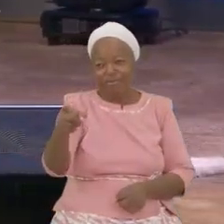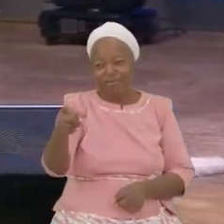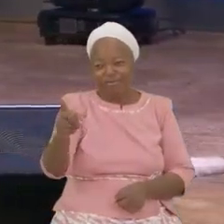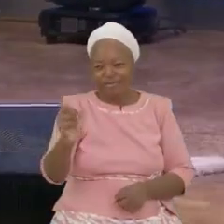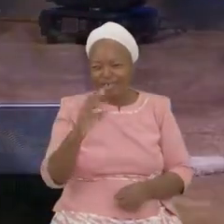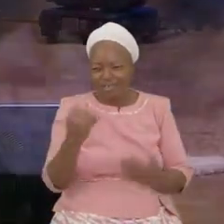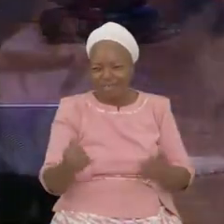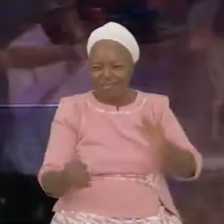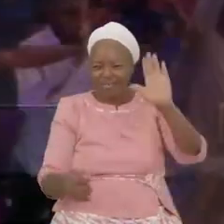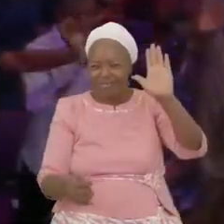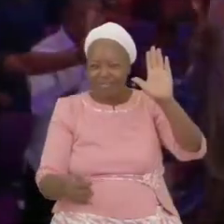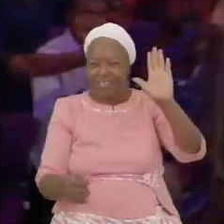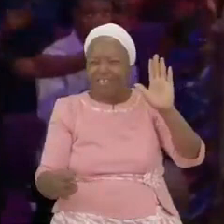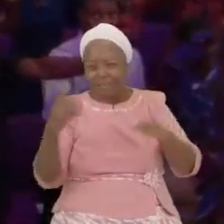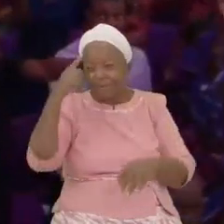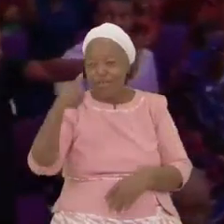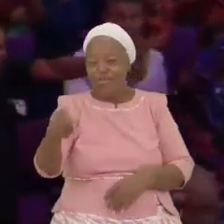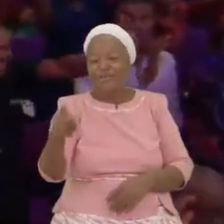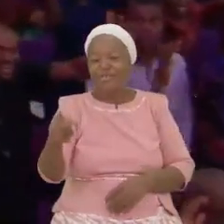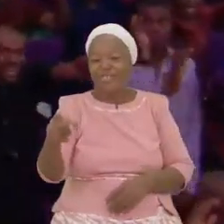Where are you? I said for you,